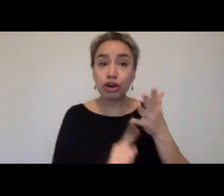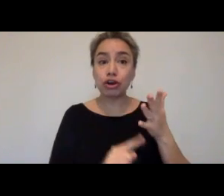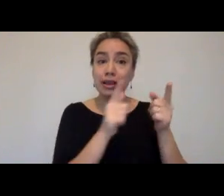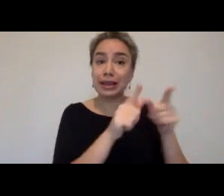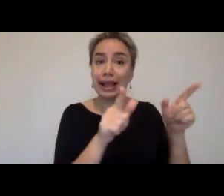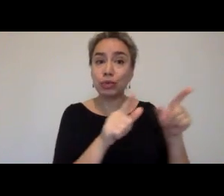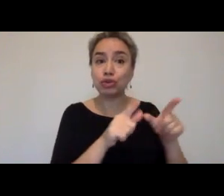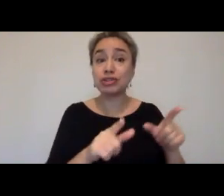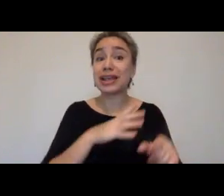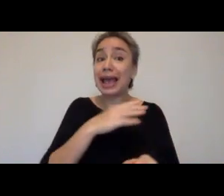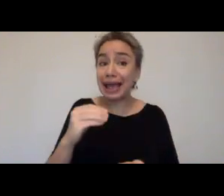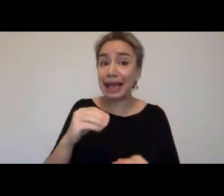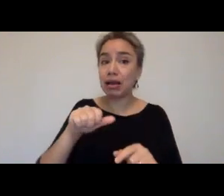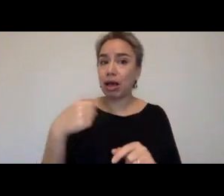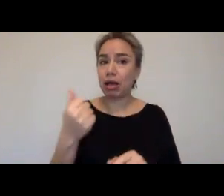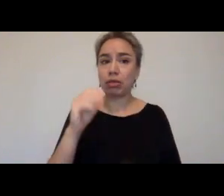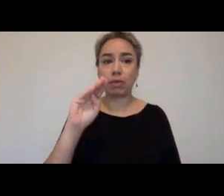other modalities.